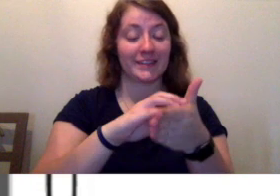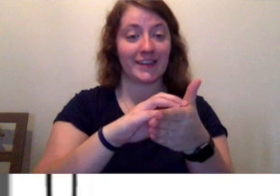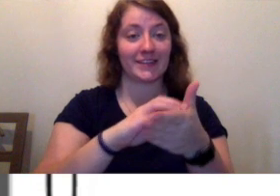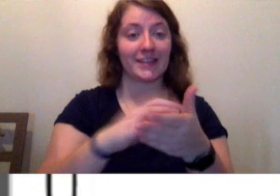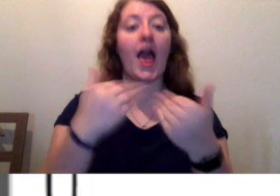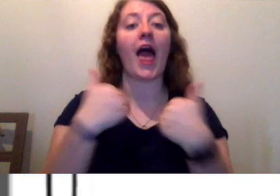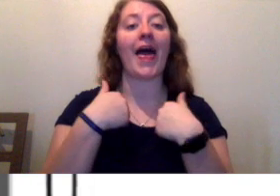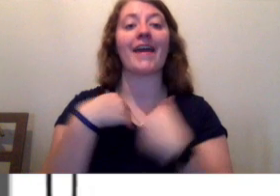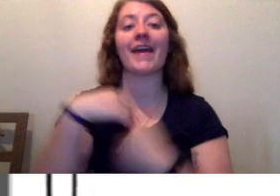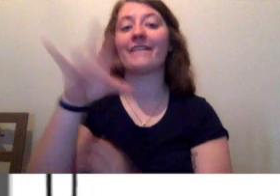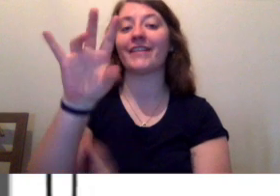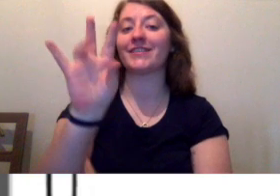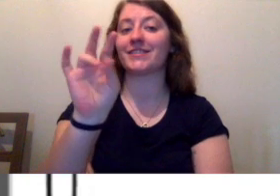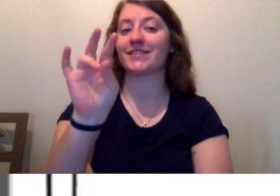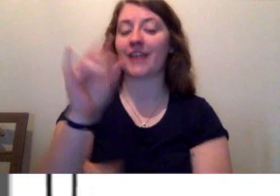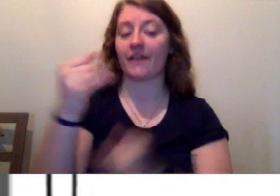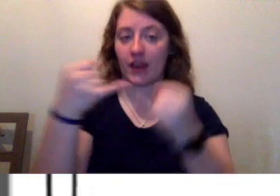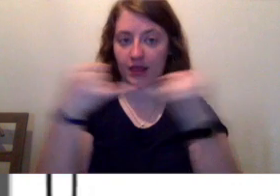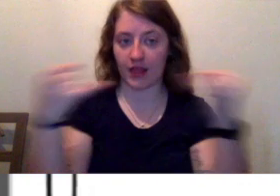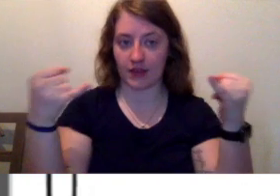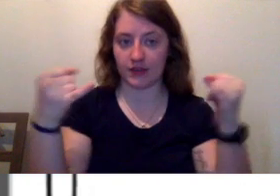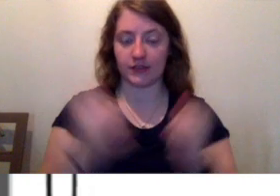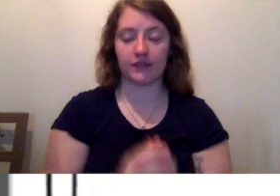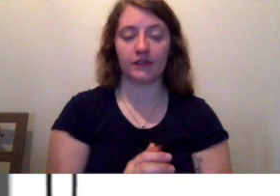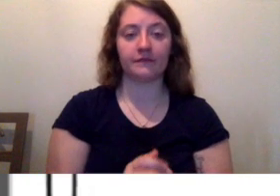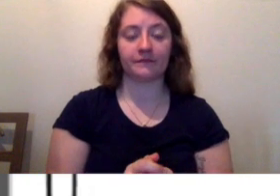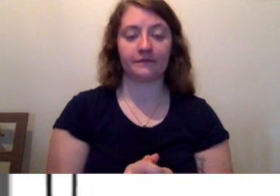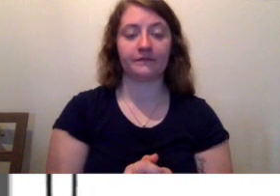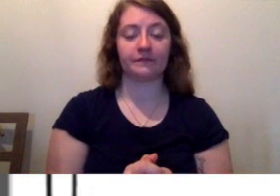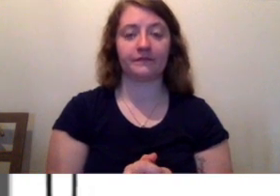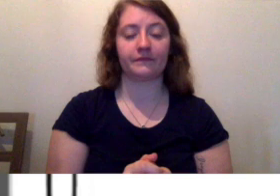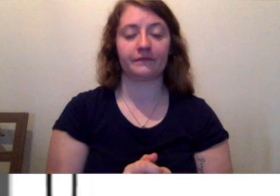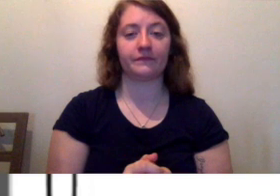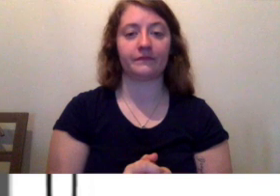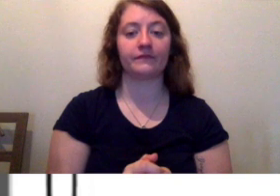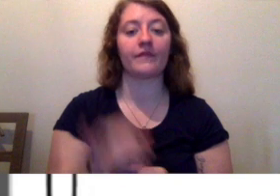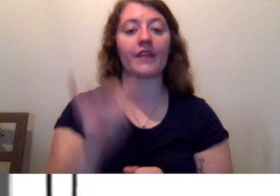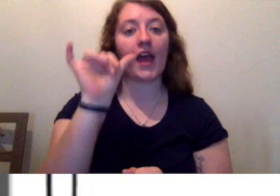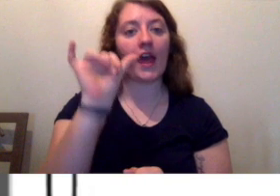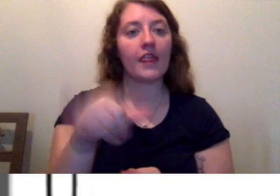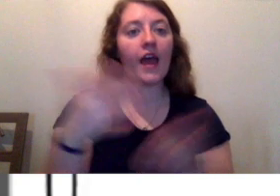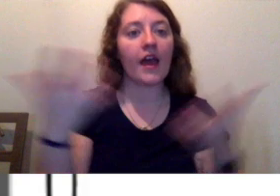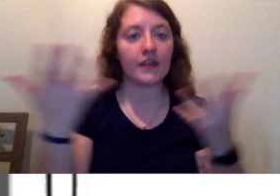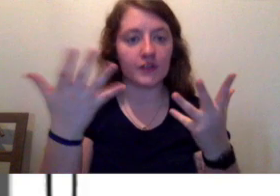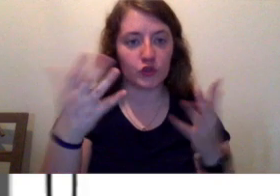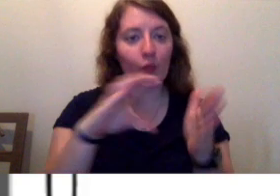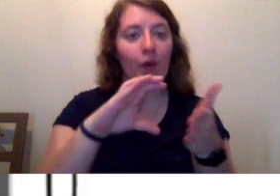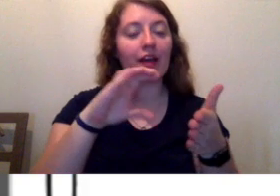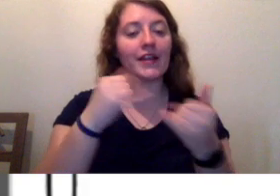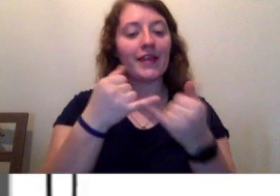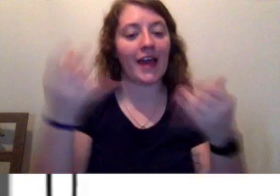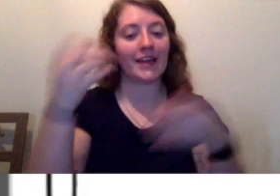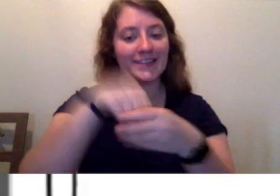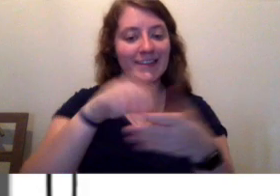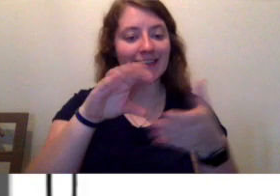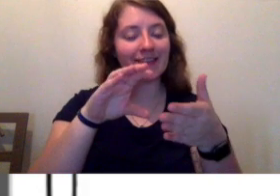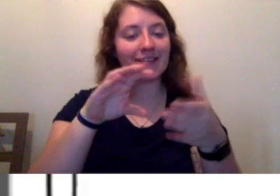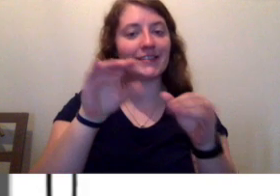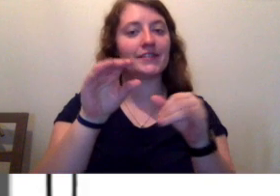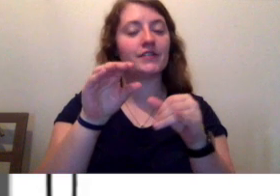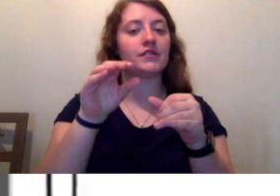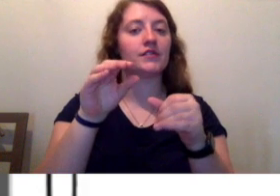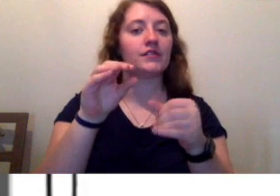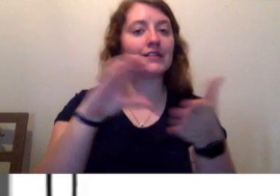have seven lines. And that is what lines and stanza are. It's very simple. You don't have to